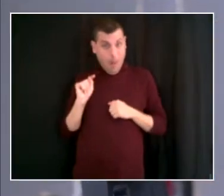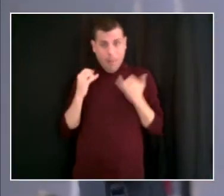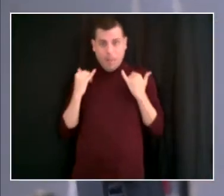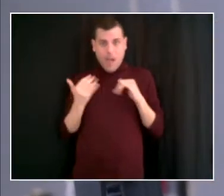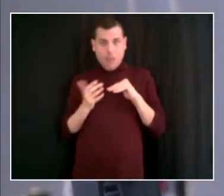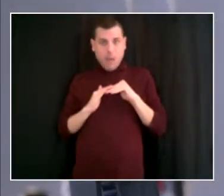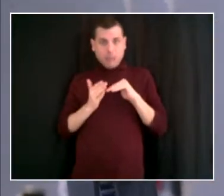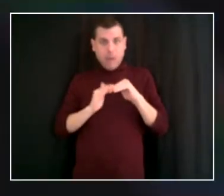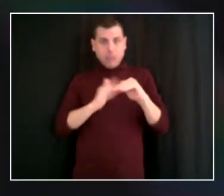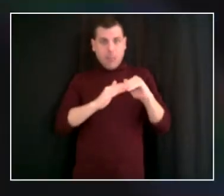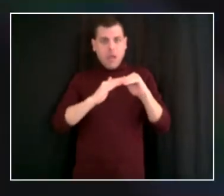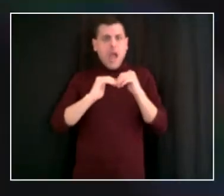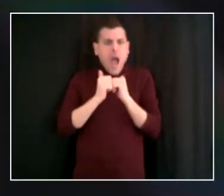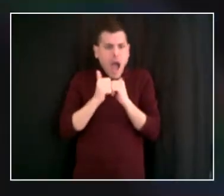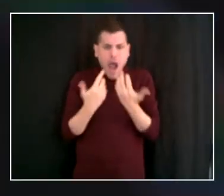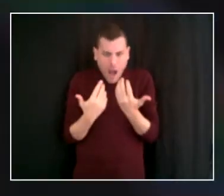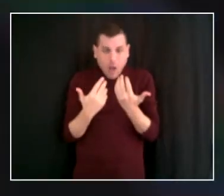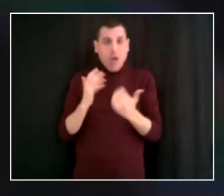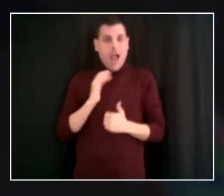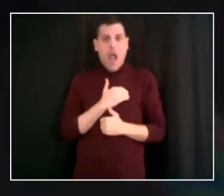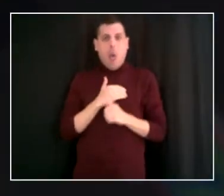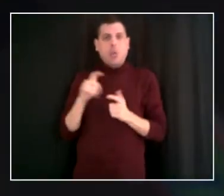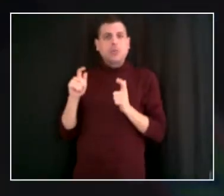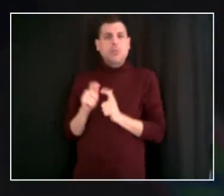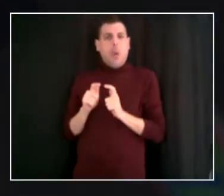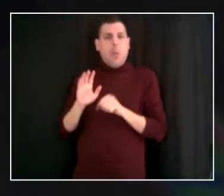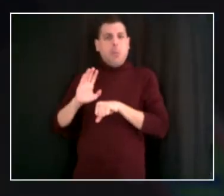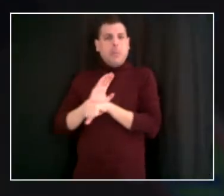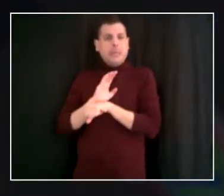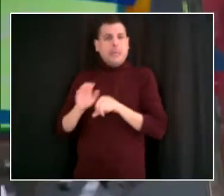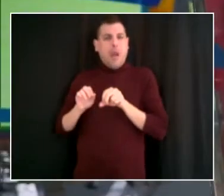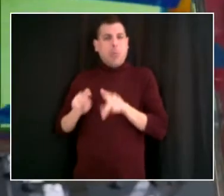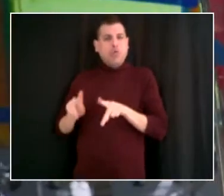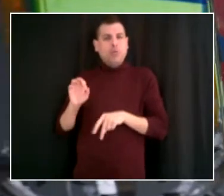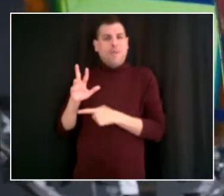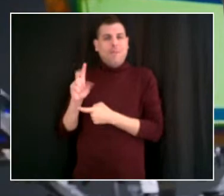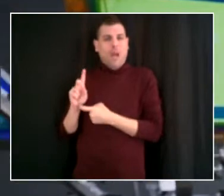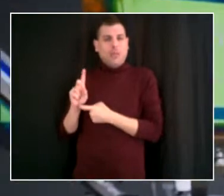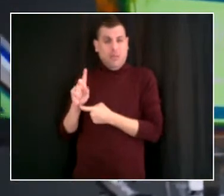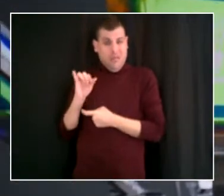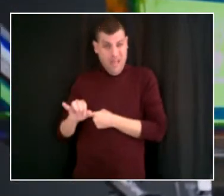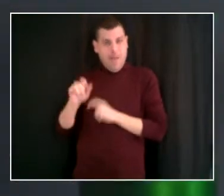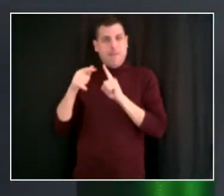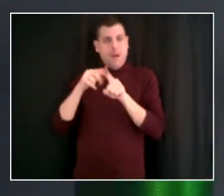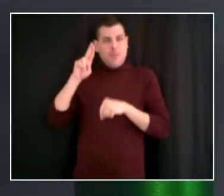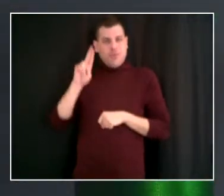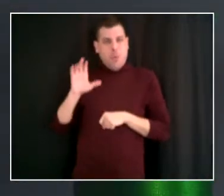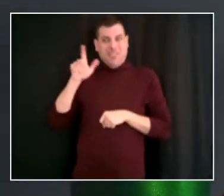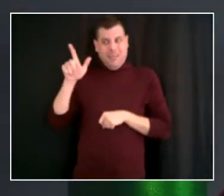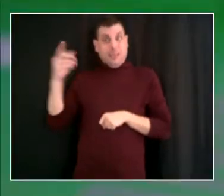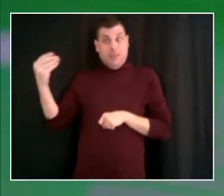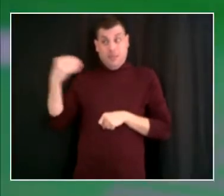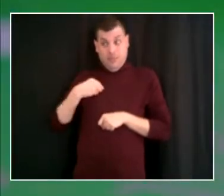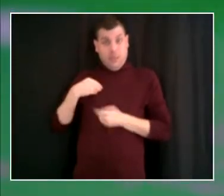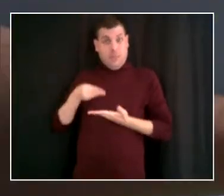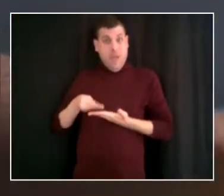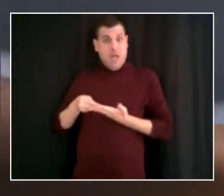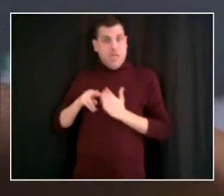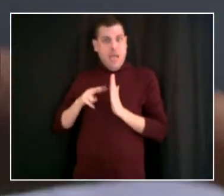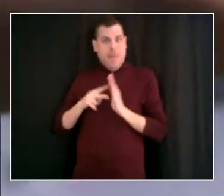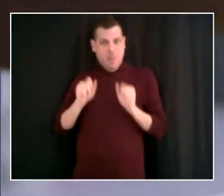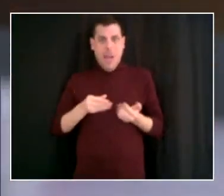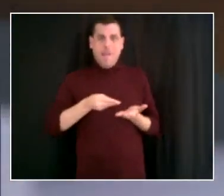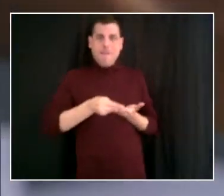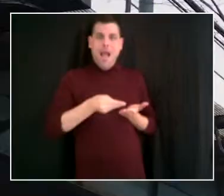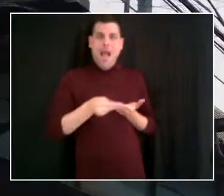the opportunity funds. The small business opportunity funds really expanded my business. I was able to buy the materials to do production